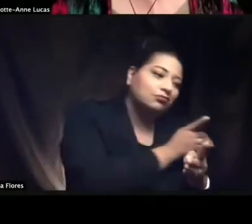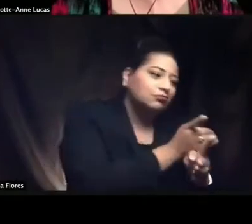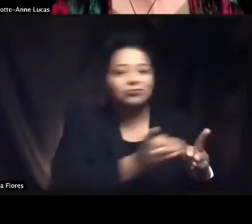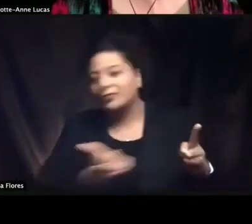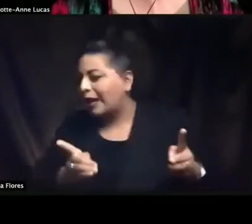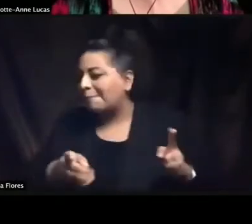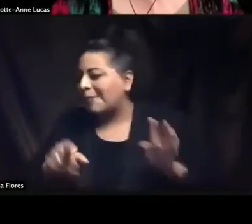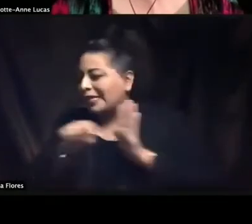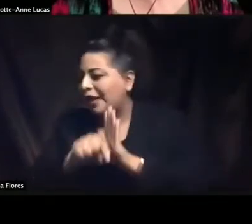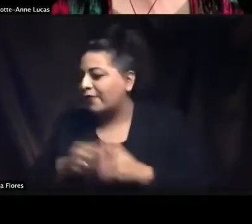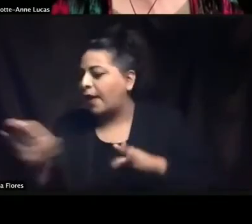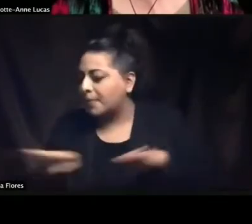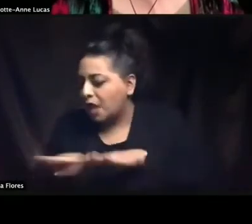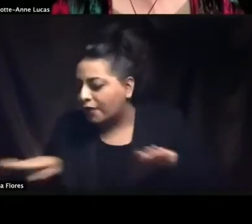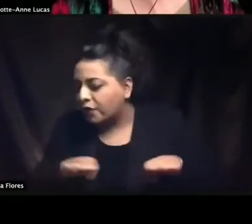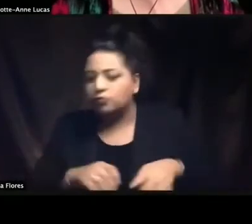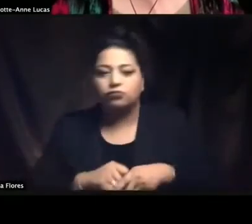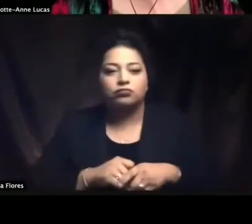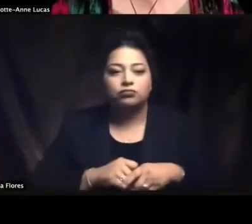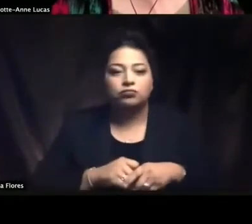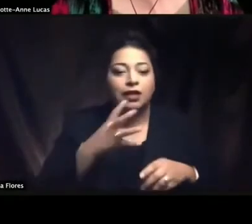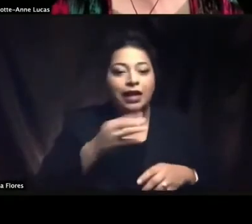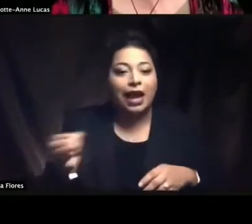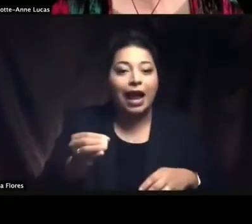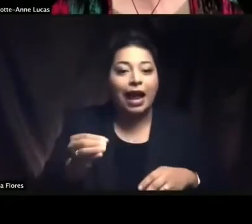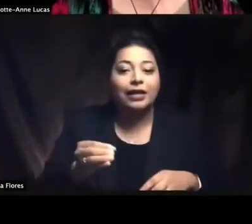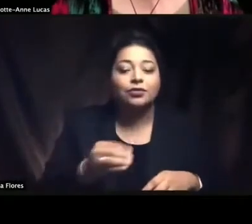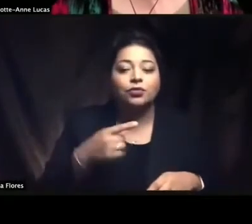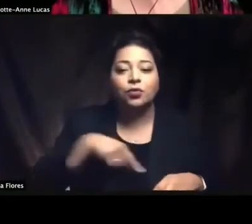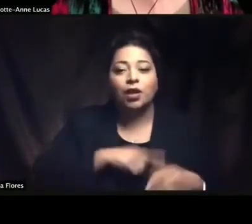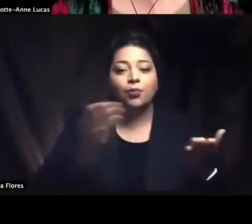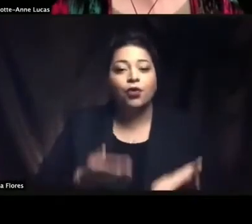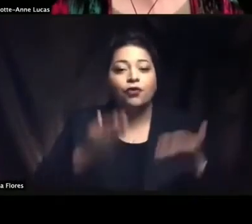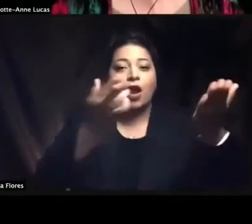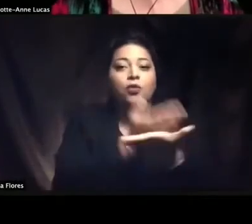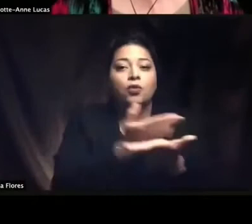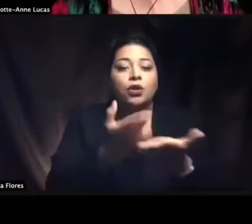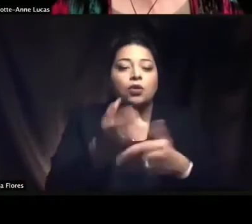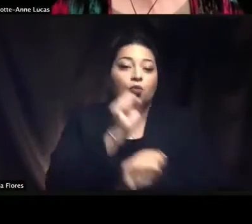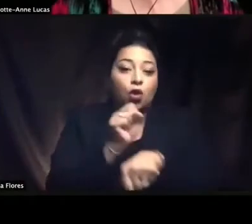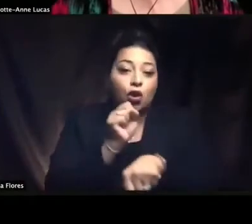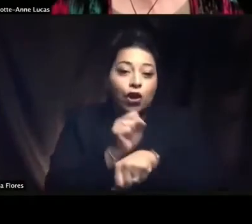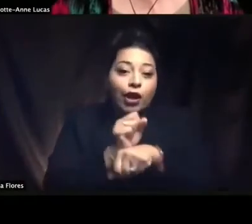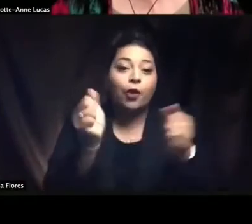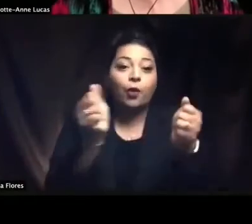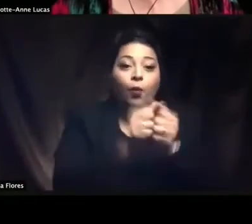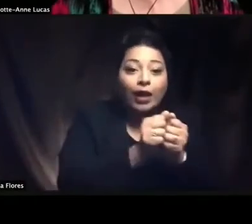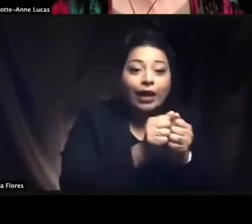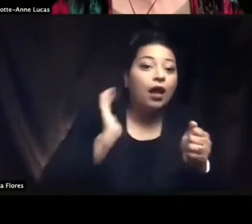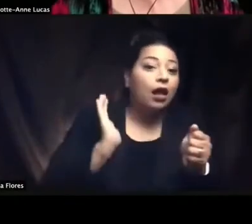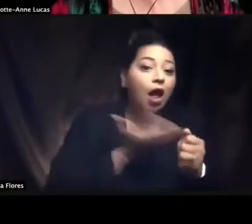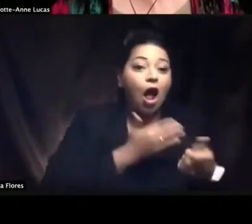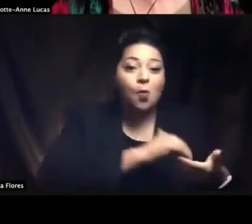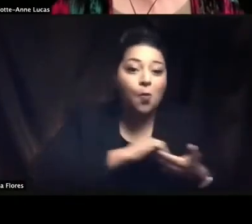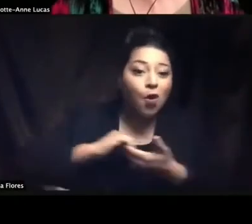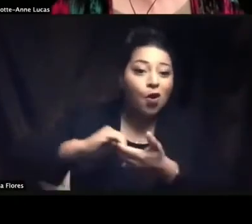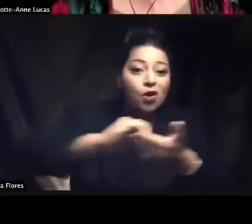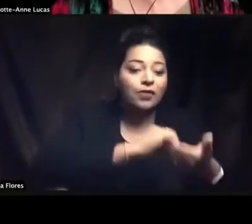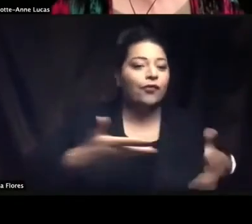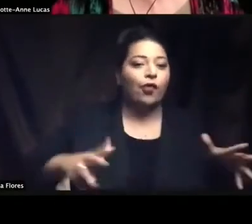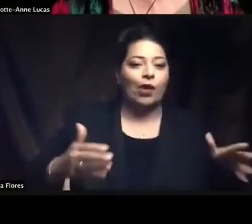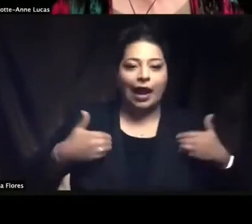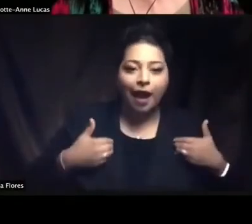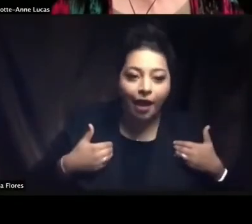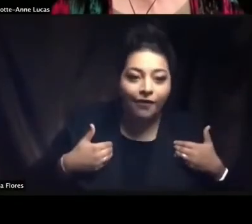they think they need to do. And again, provide resources by working with all of our partnerships that we have throughout the